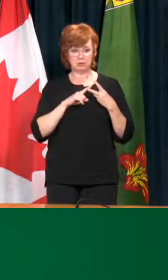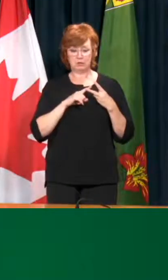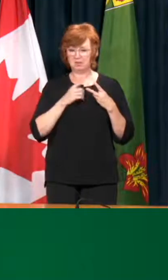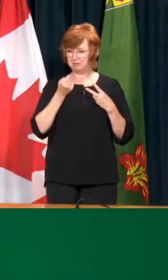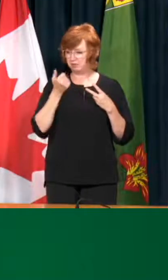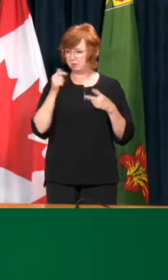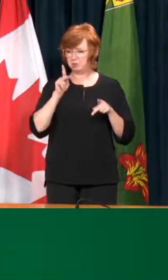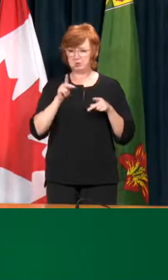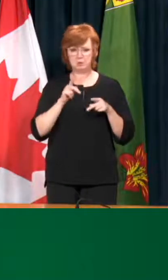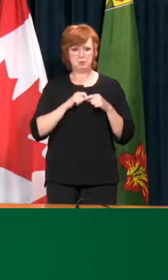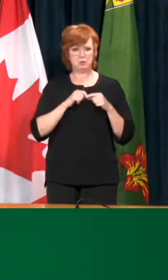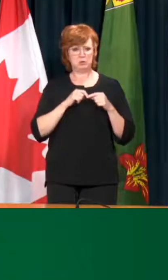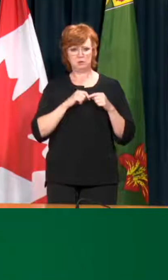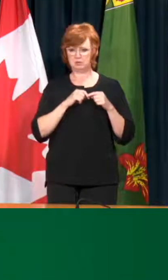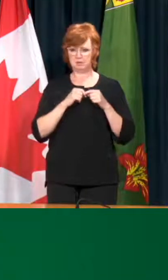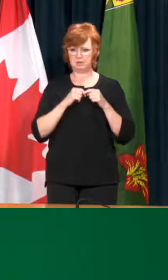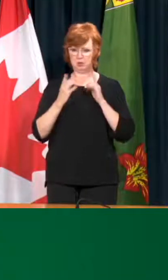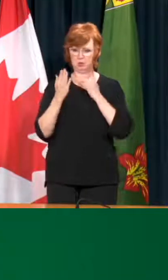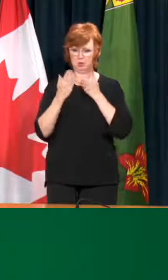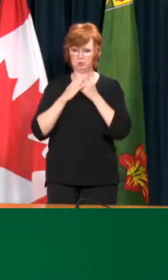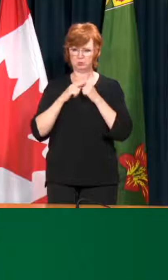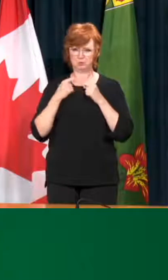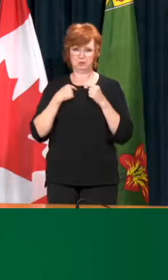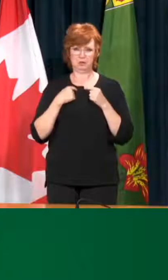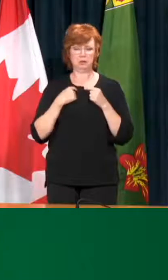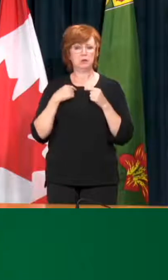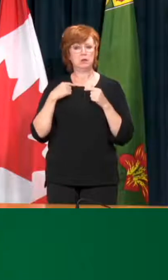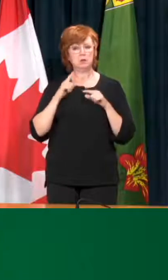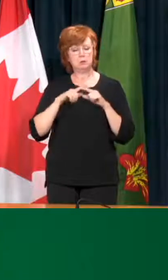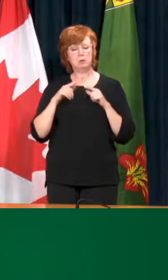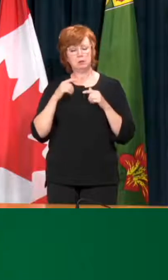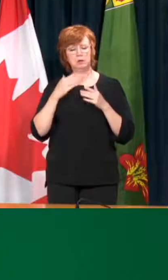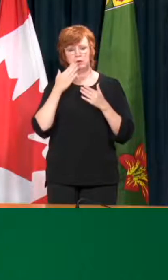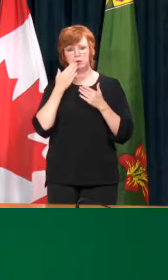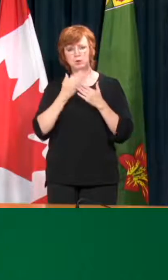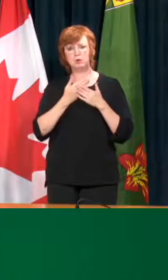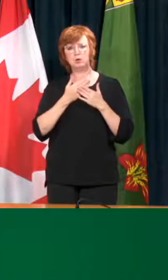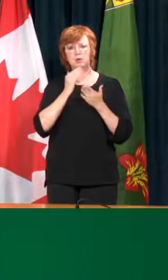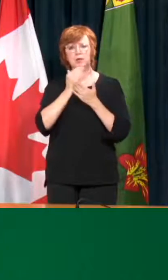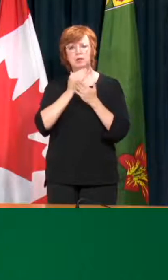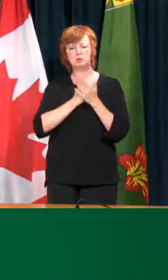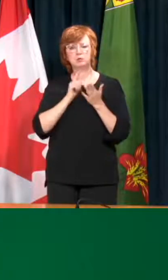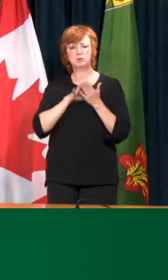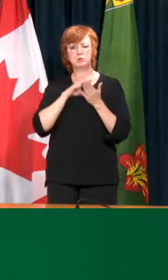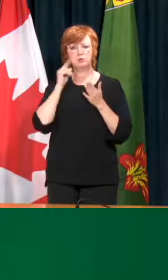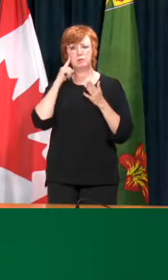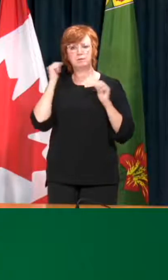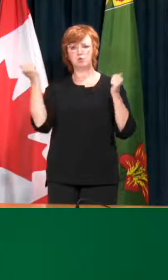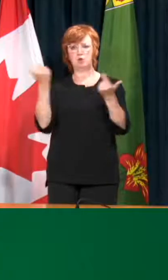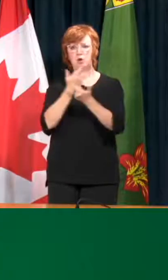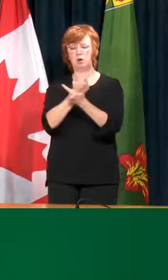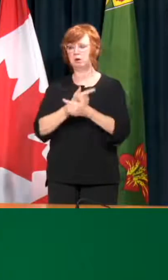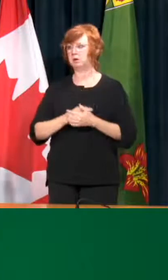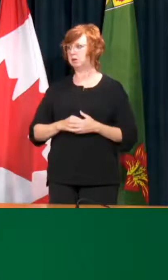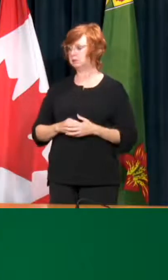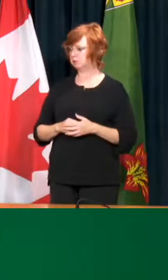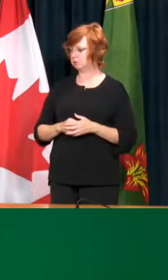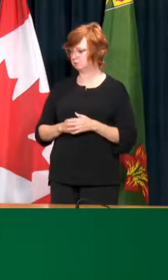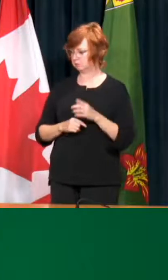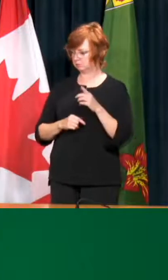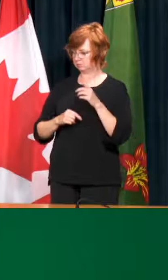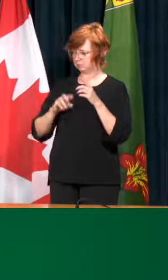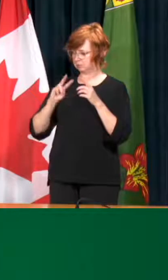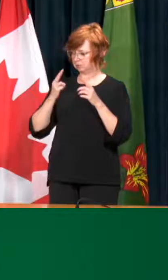I was closer than 2 meters from. So that's just a reminder for all of us. Follow-up question, Phil? Yes, you're